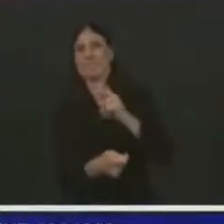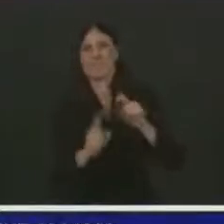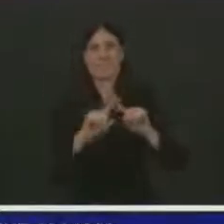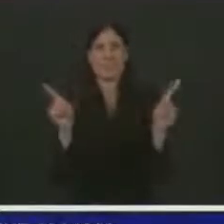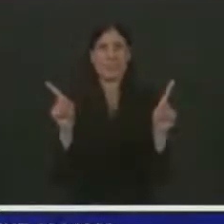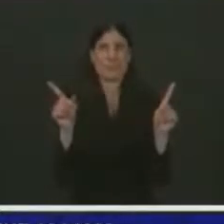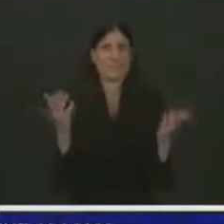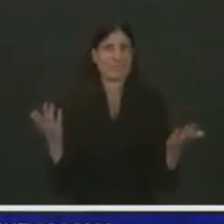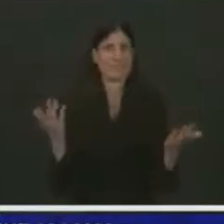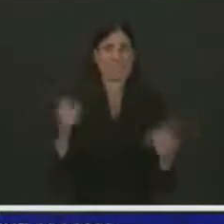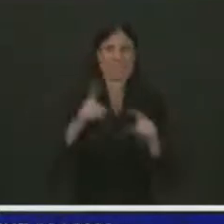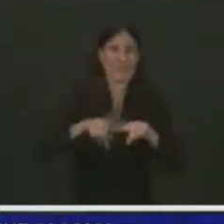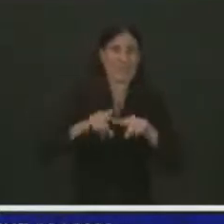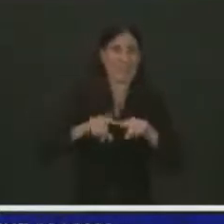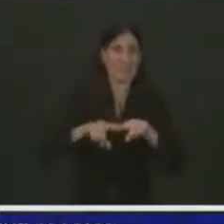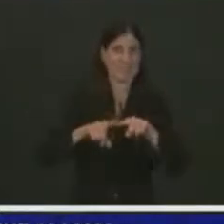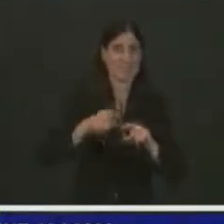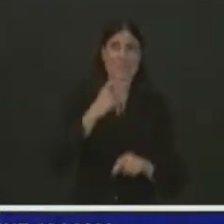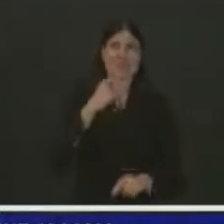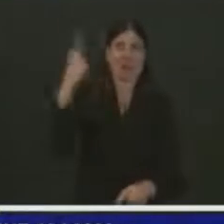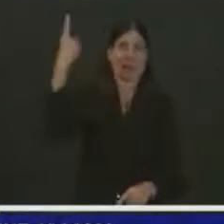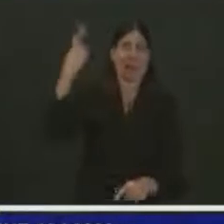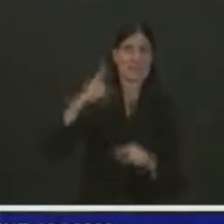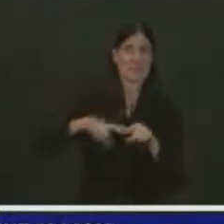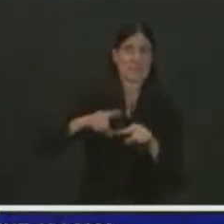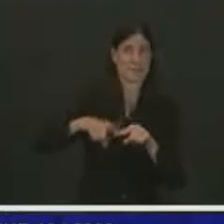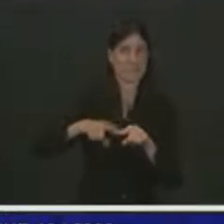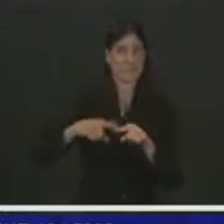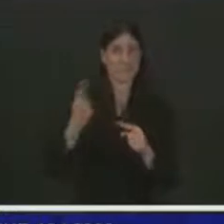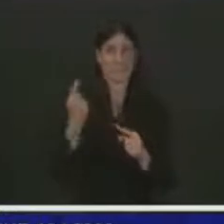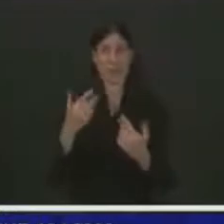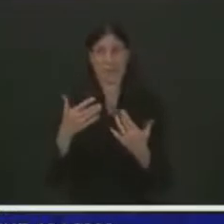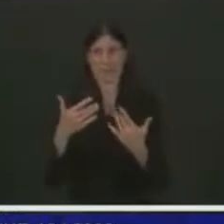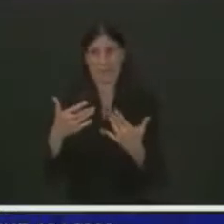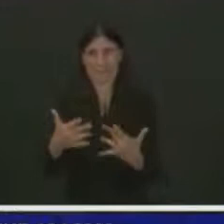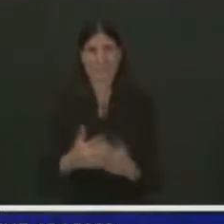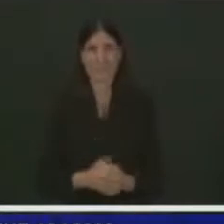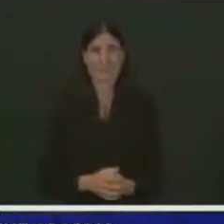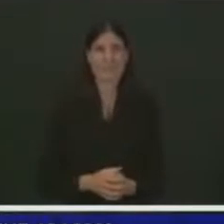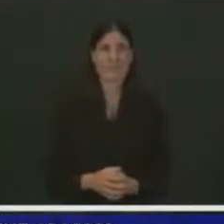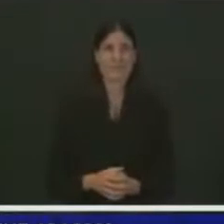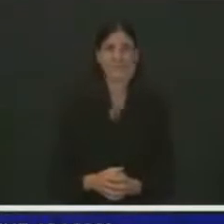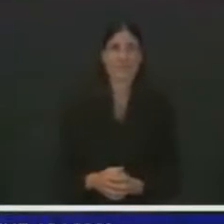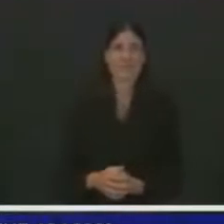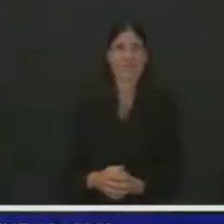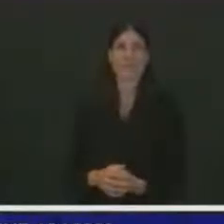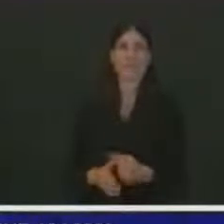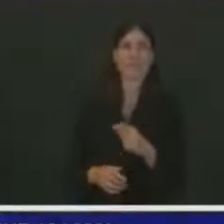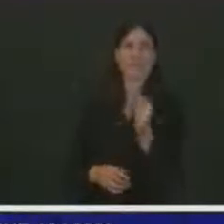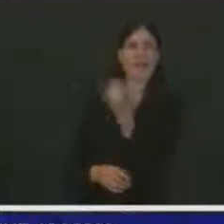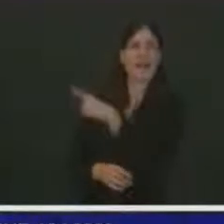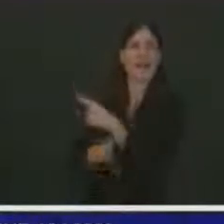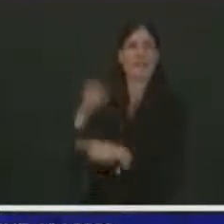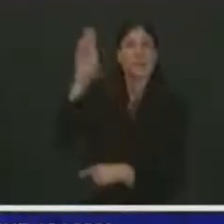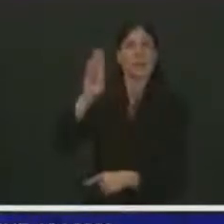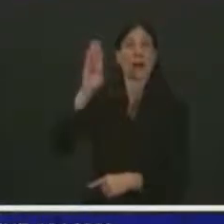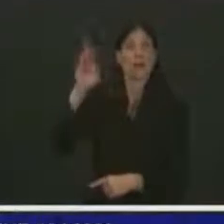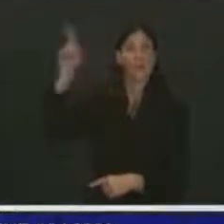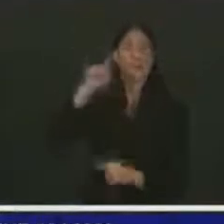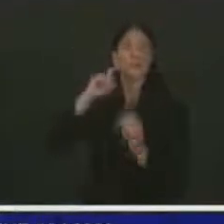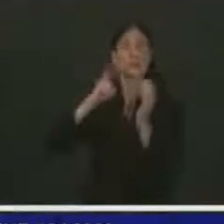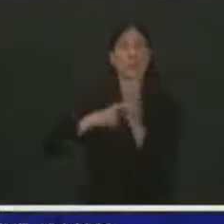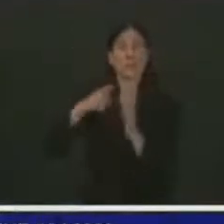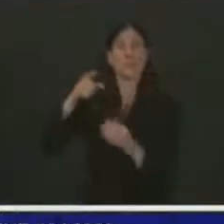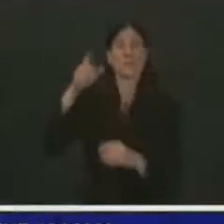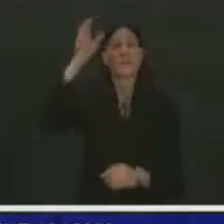described. Governor, the Christopher Columbus statue in Boston was vandalized, taken down.